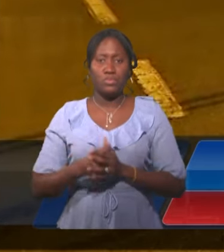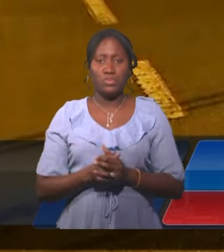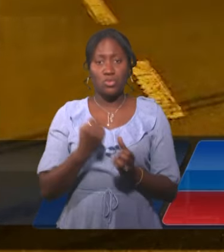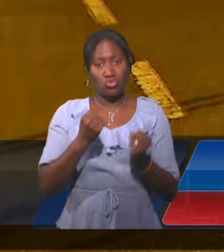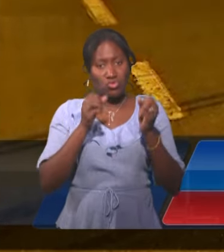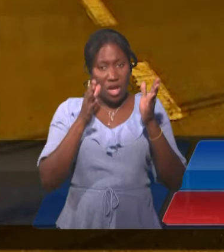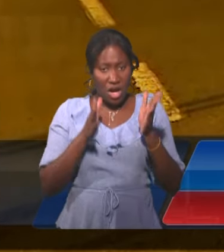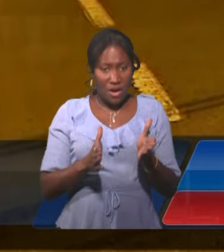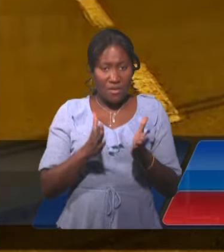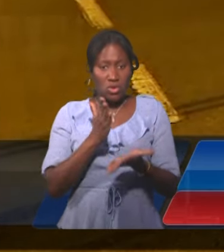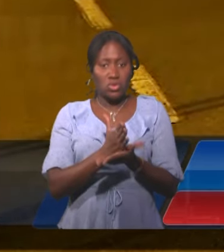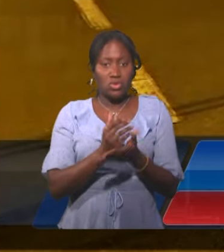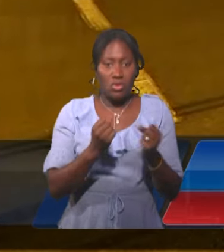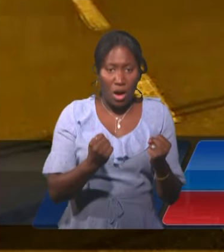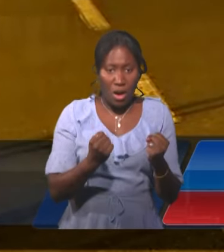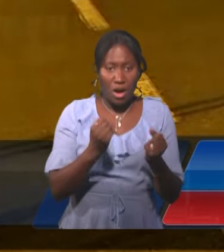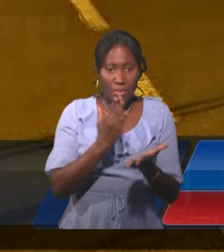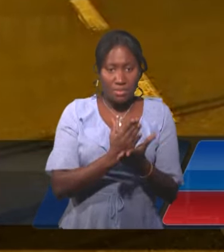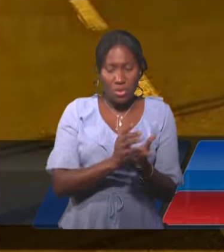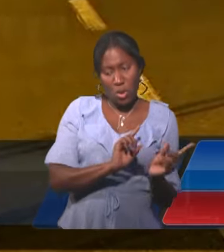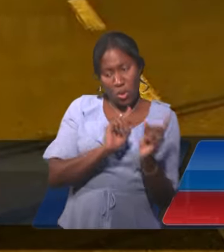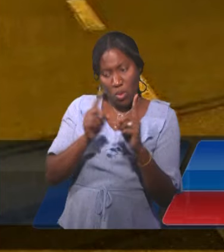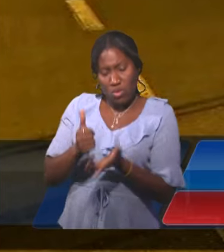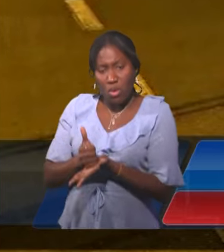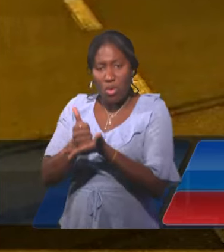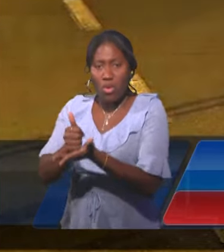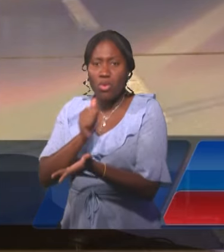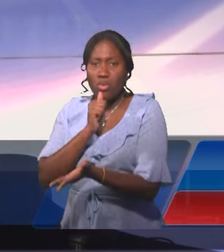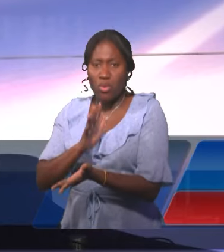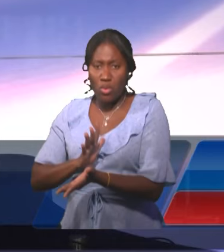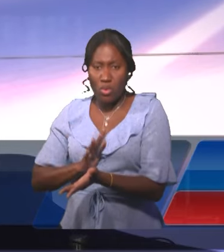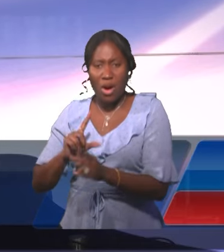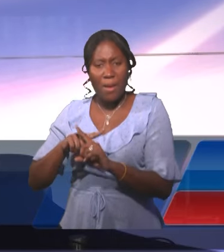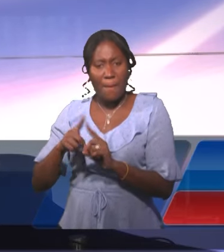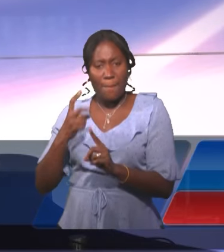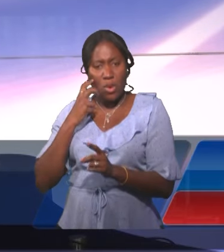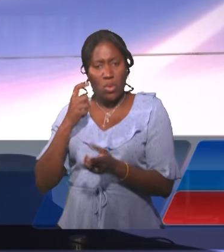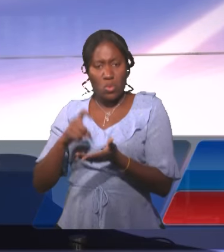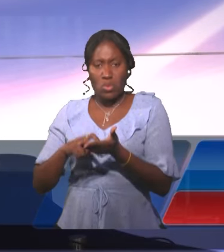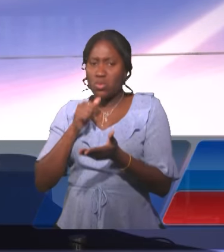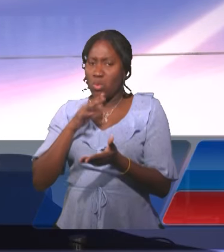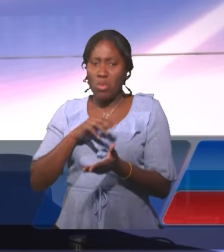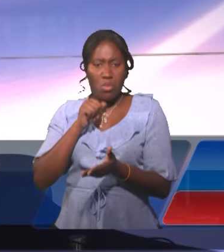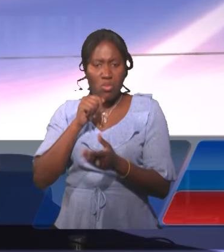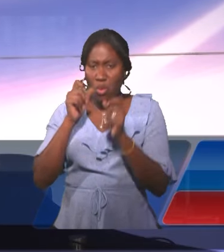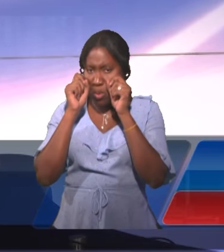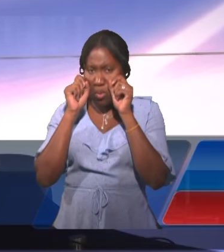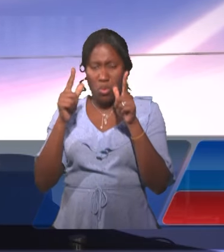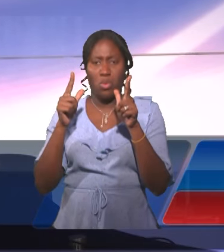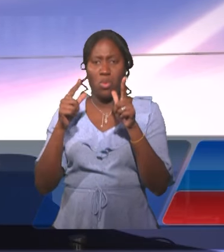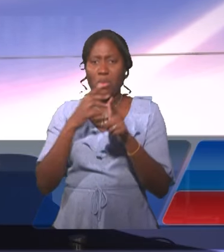The driver reportedly stopped the vehicle and went to Ms. Cook's aid, but he found her motionless